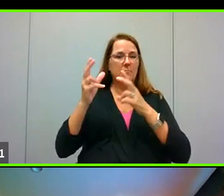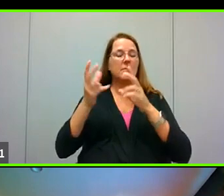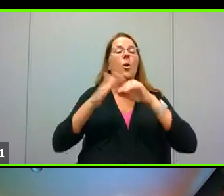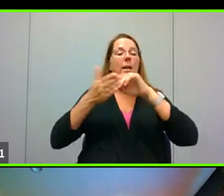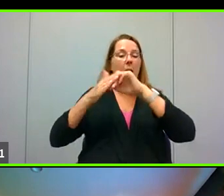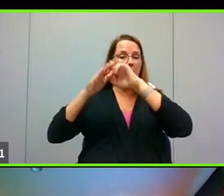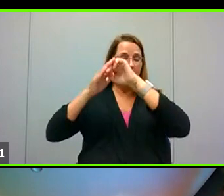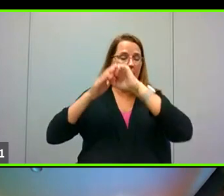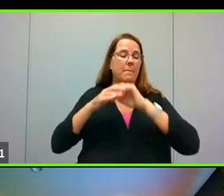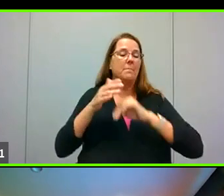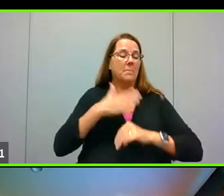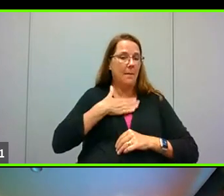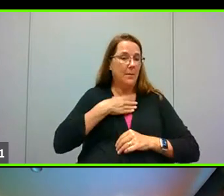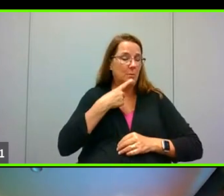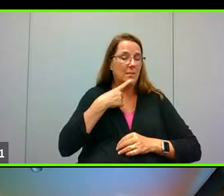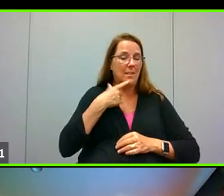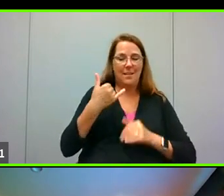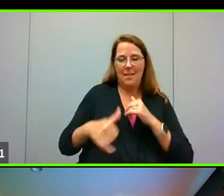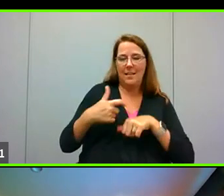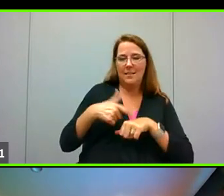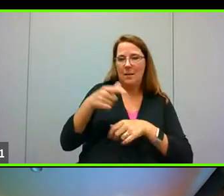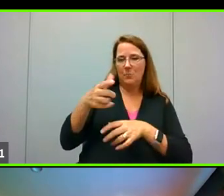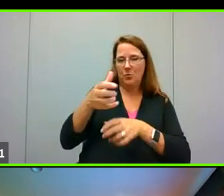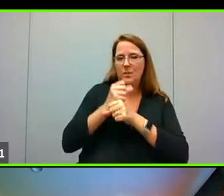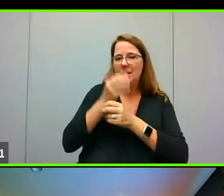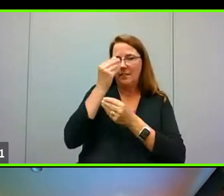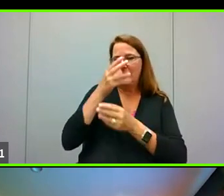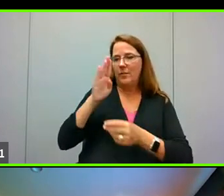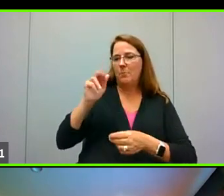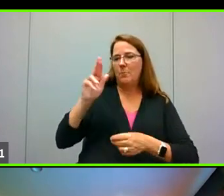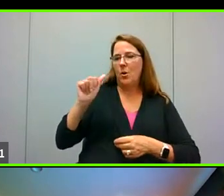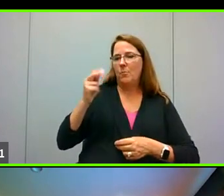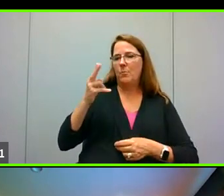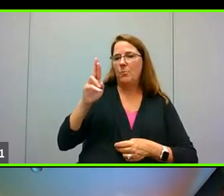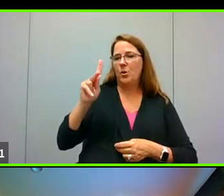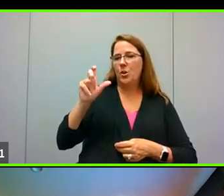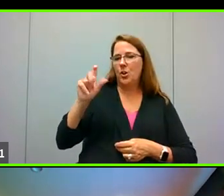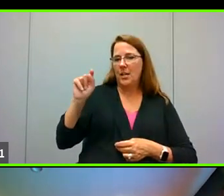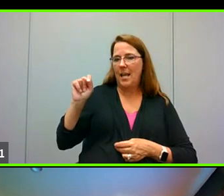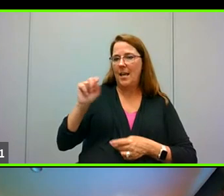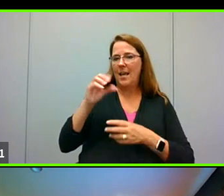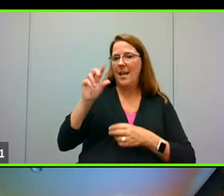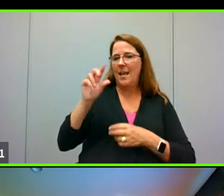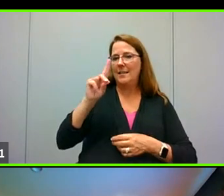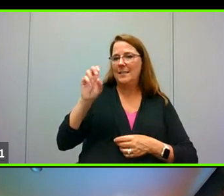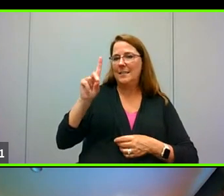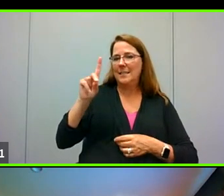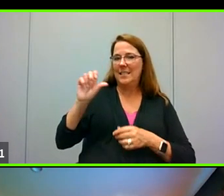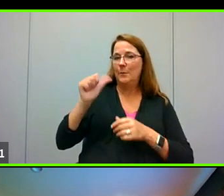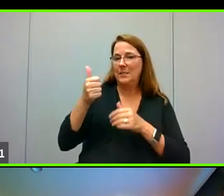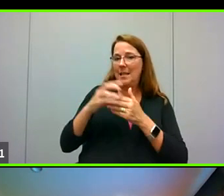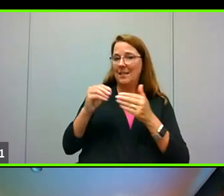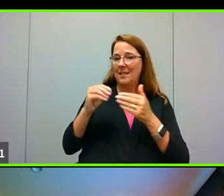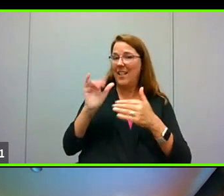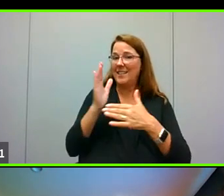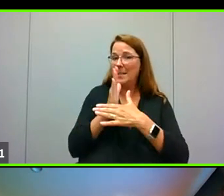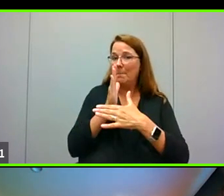And the last time I think that you all received information from Barbara Burkett on this and Dee Dee on this, it was $10, and this is the